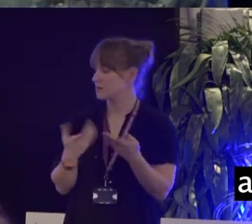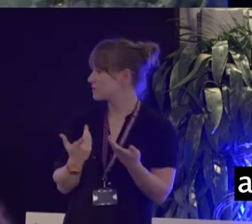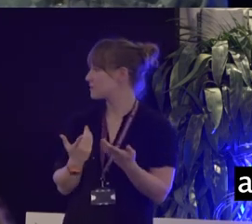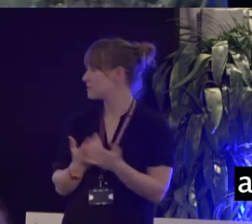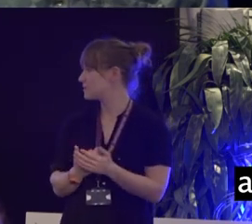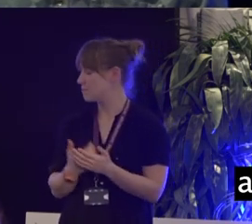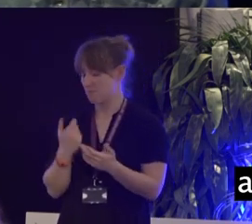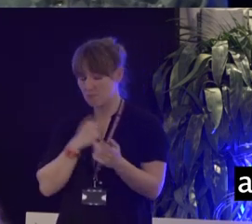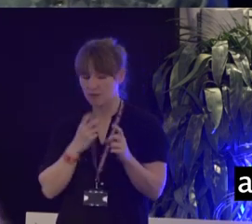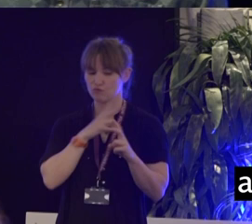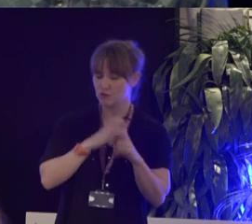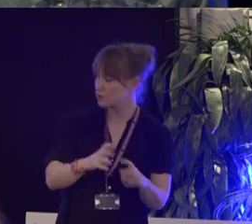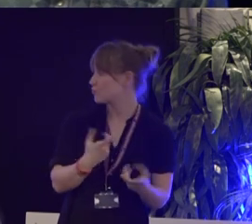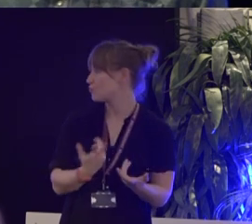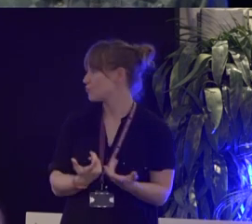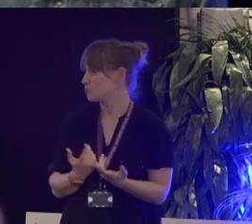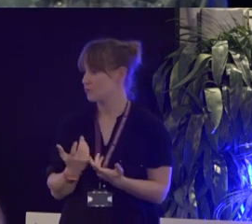the research also.